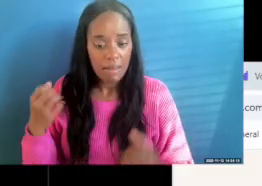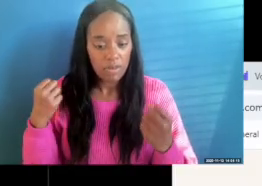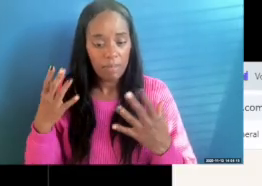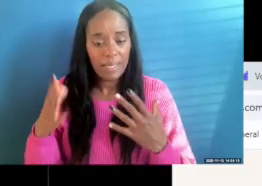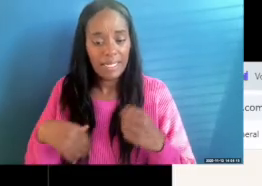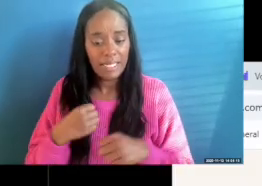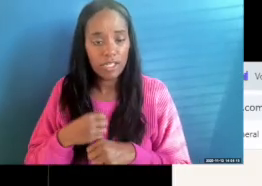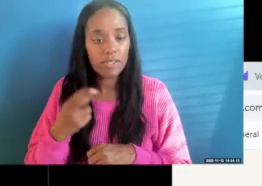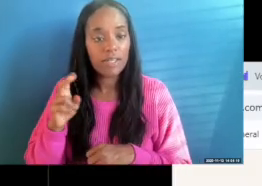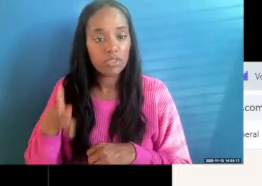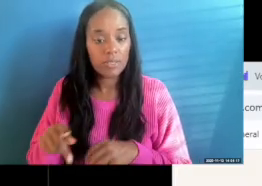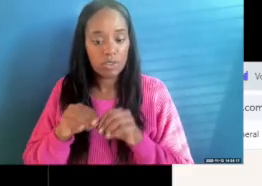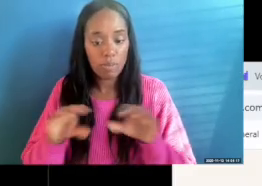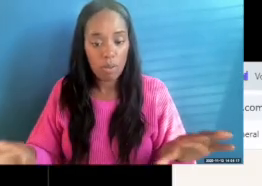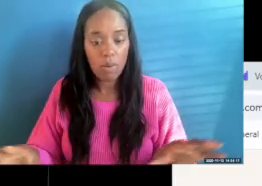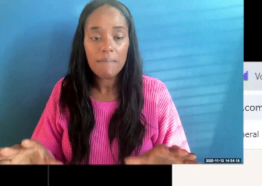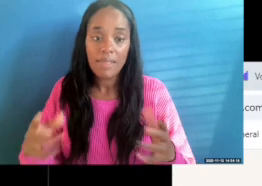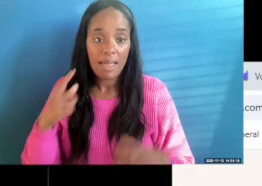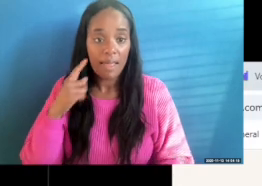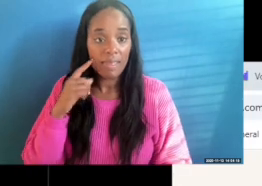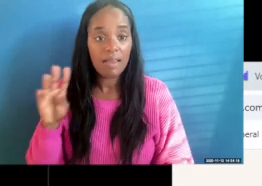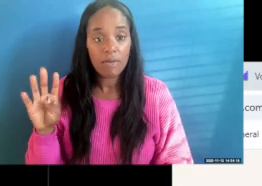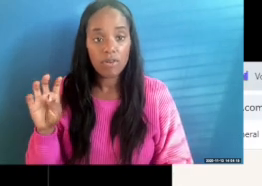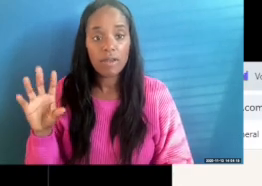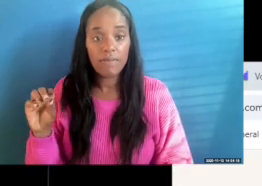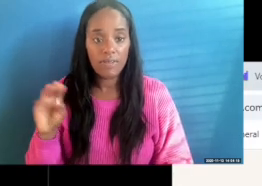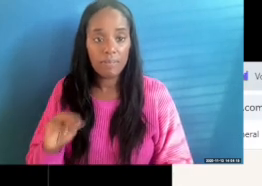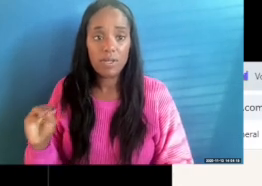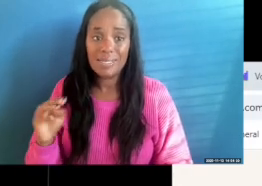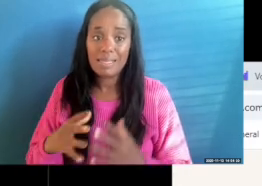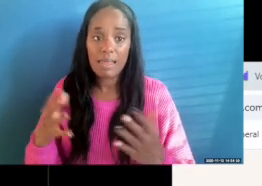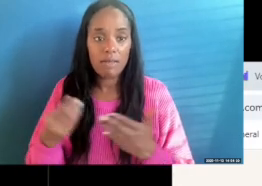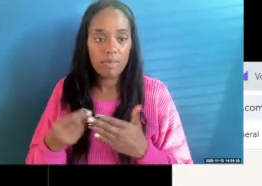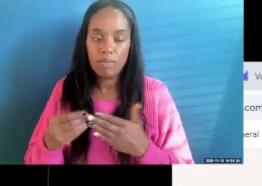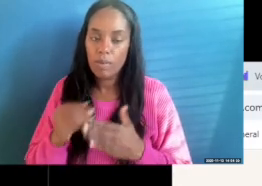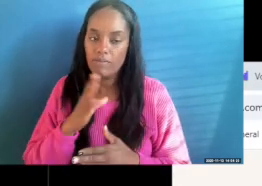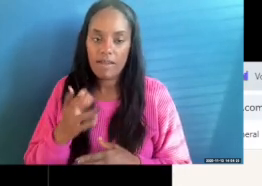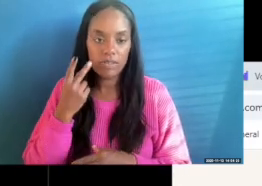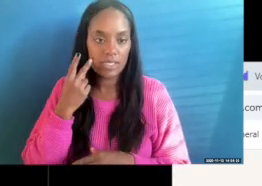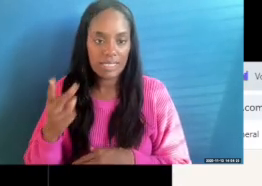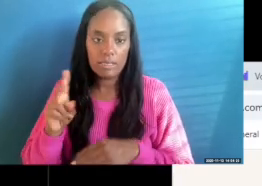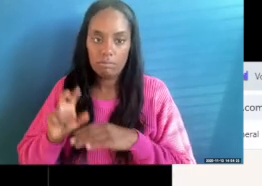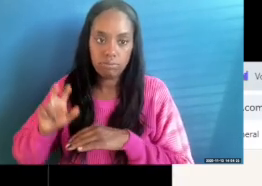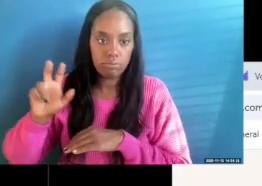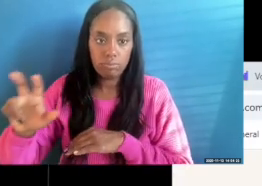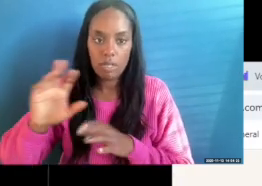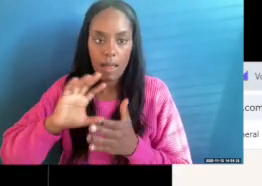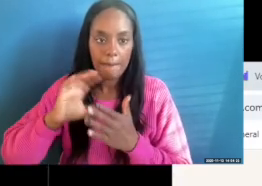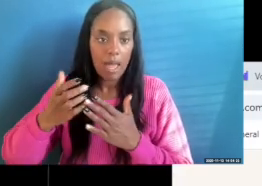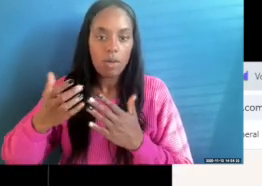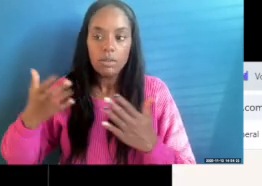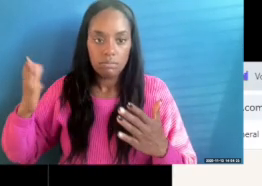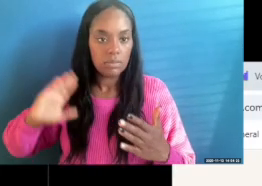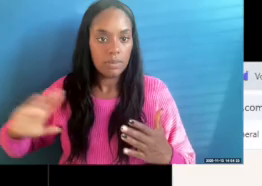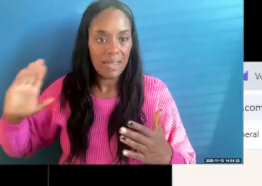this question in particular. And to go back to the first question, frankly, I feel that after having it